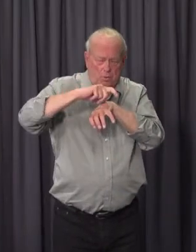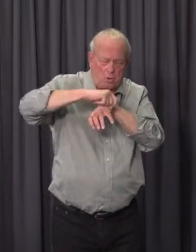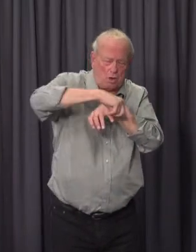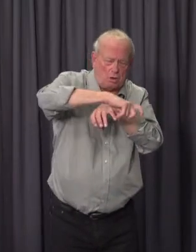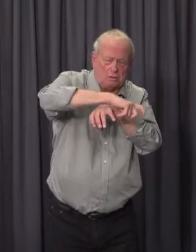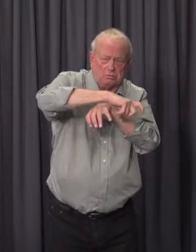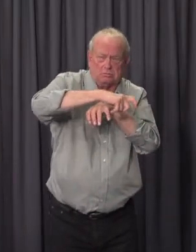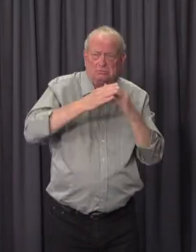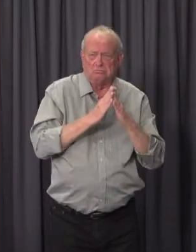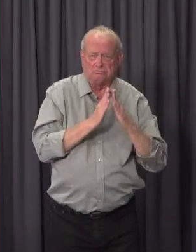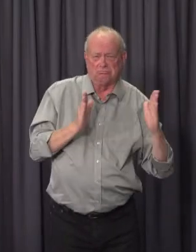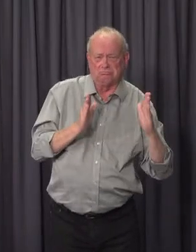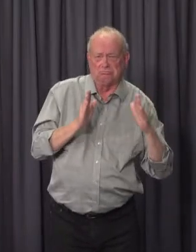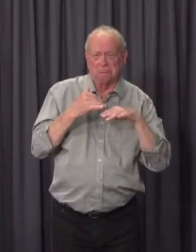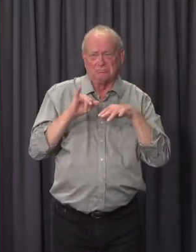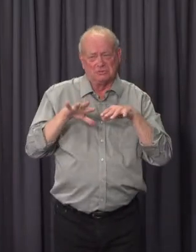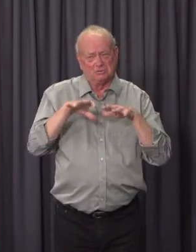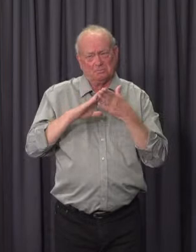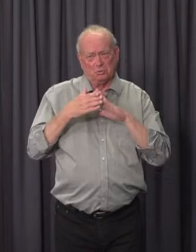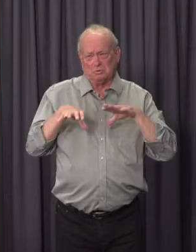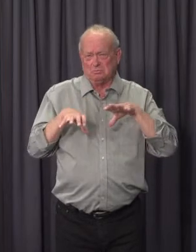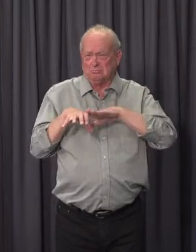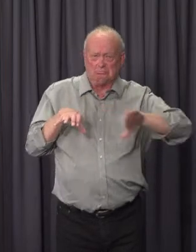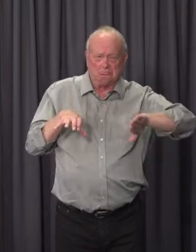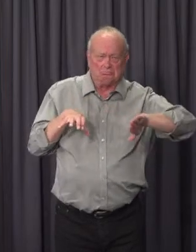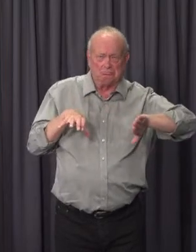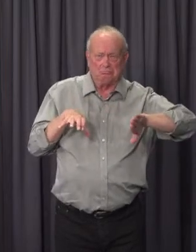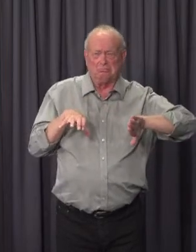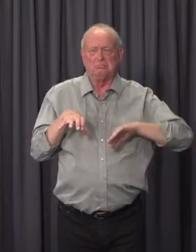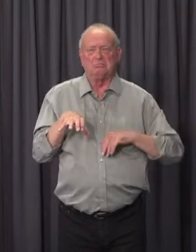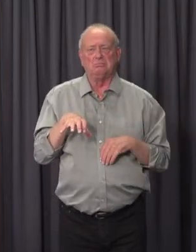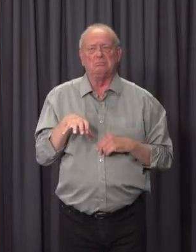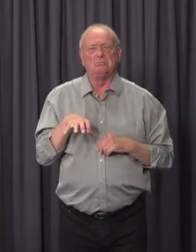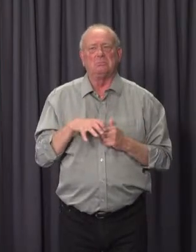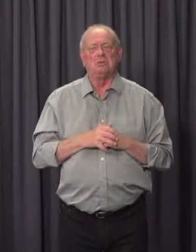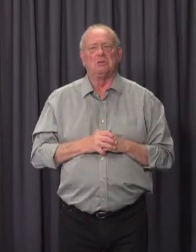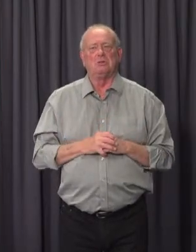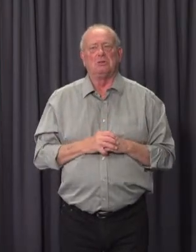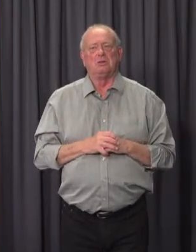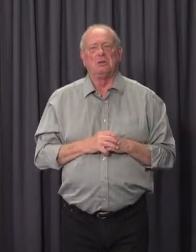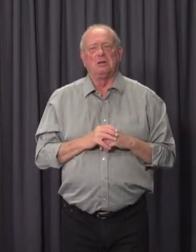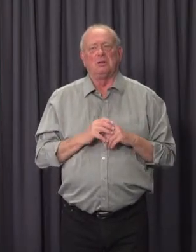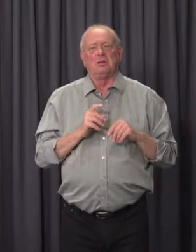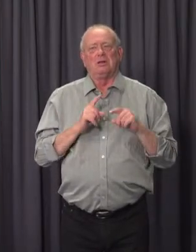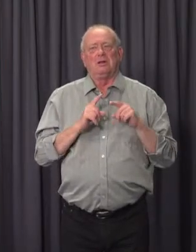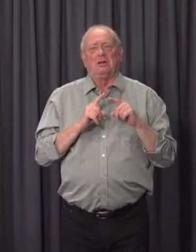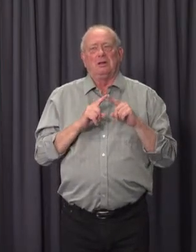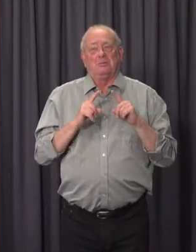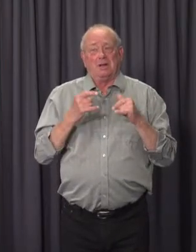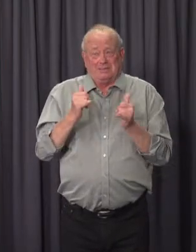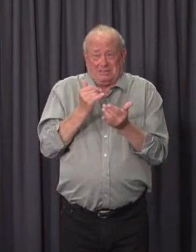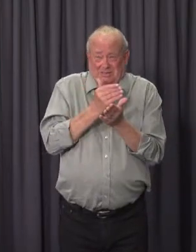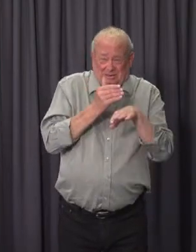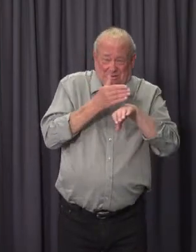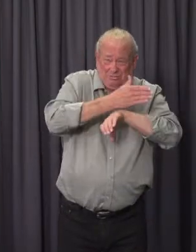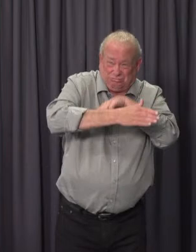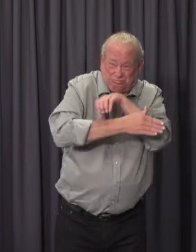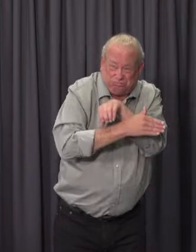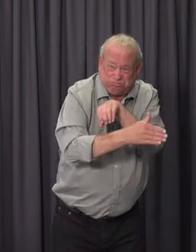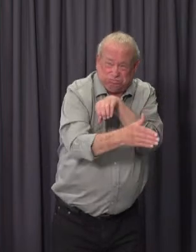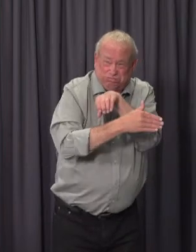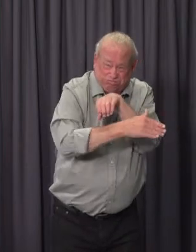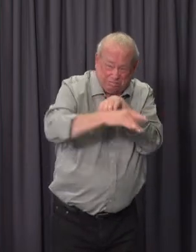ground they've been able to cover in helping to work on reinforcing fire guards. We have